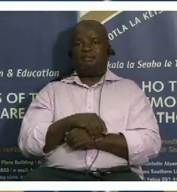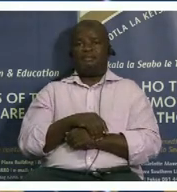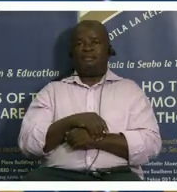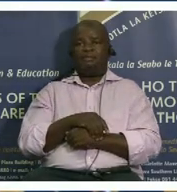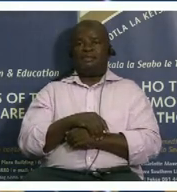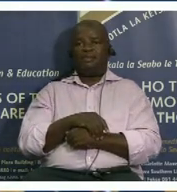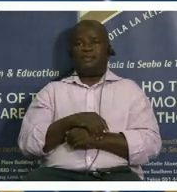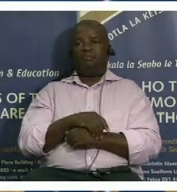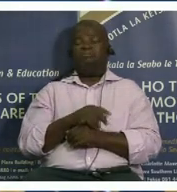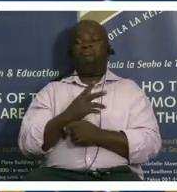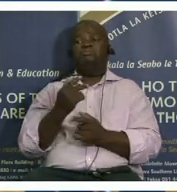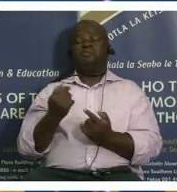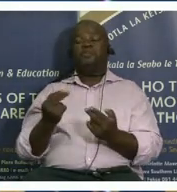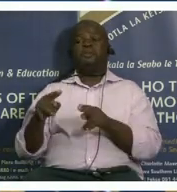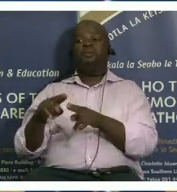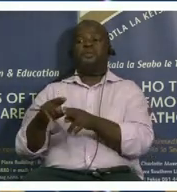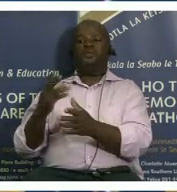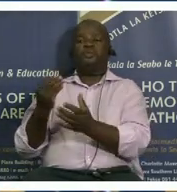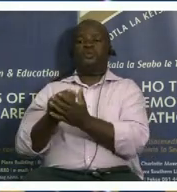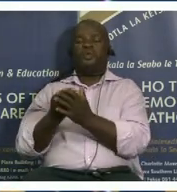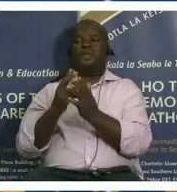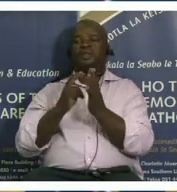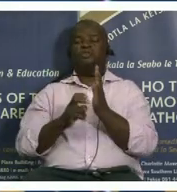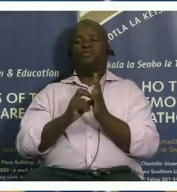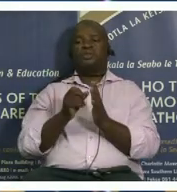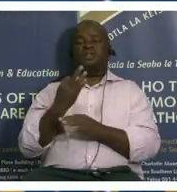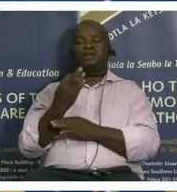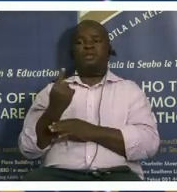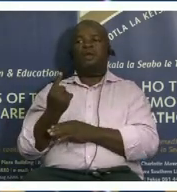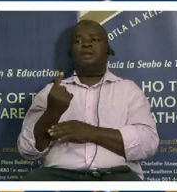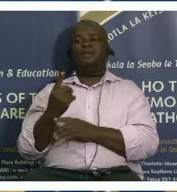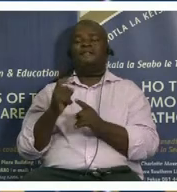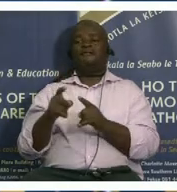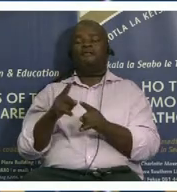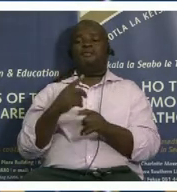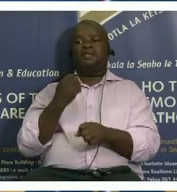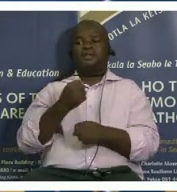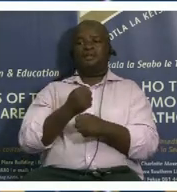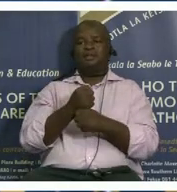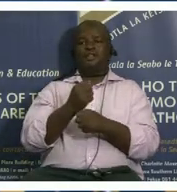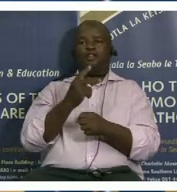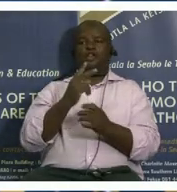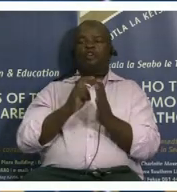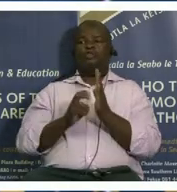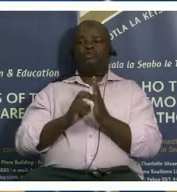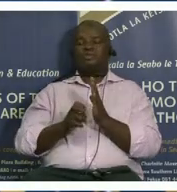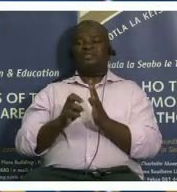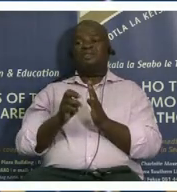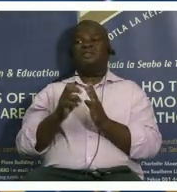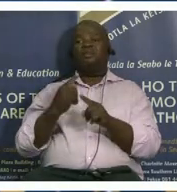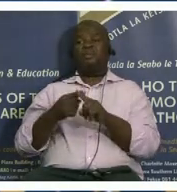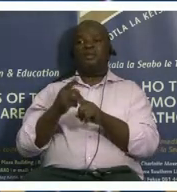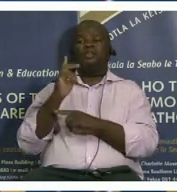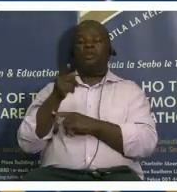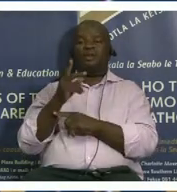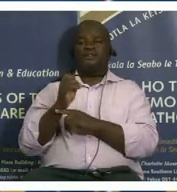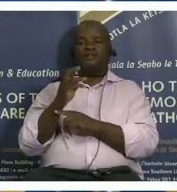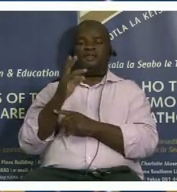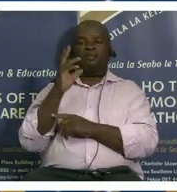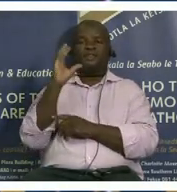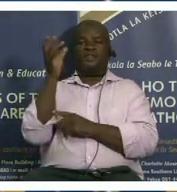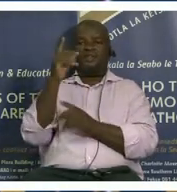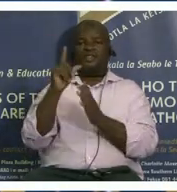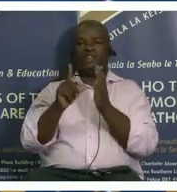read with Rule 31 of the Standing Rules and Orders of the Free State Legislature, I